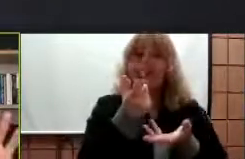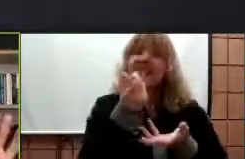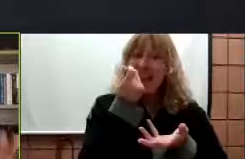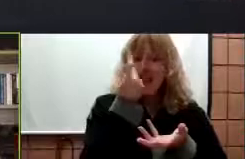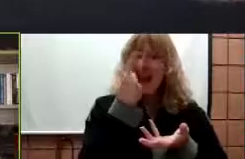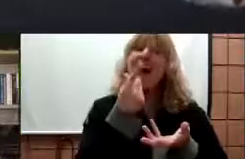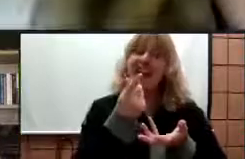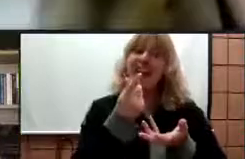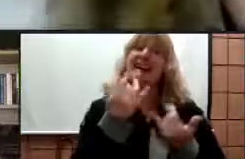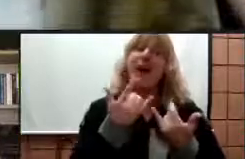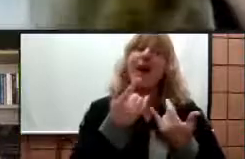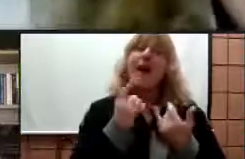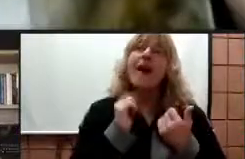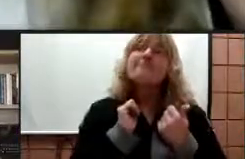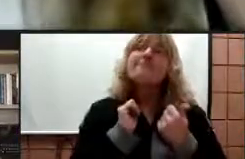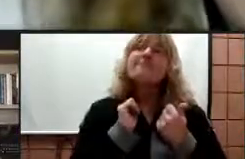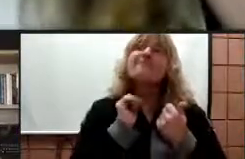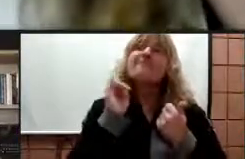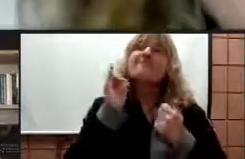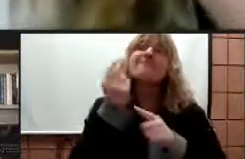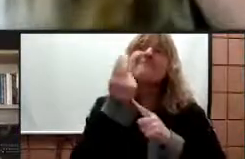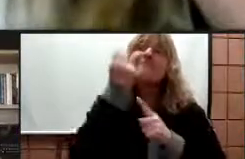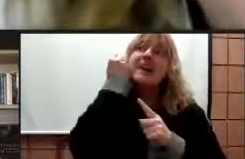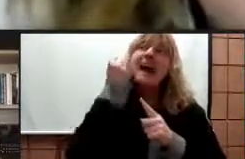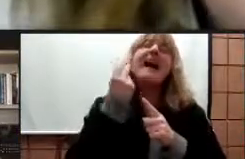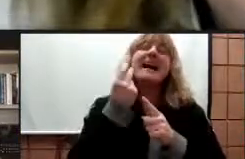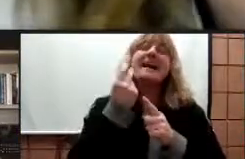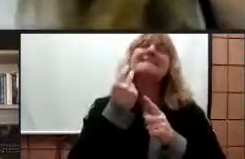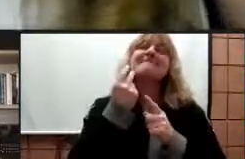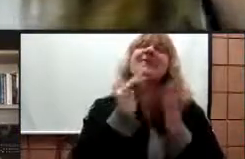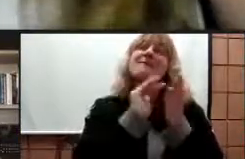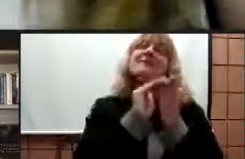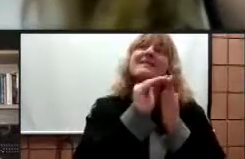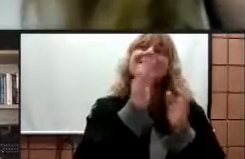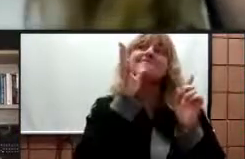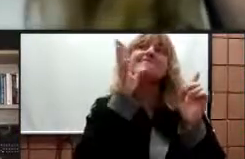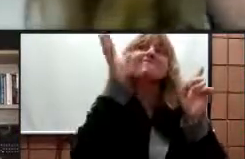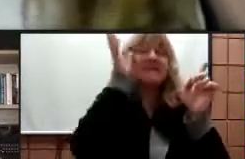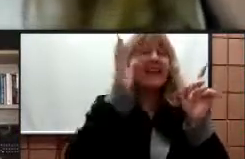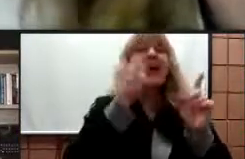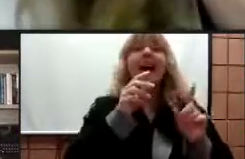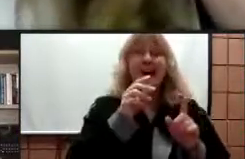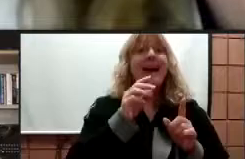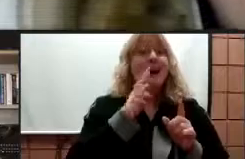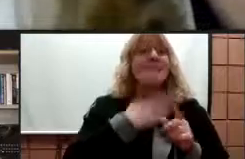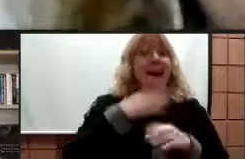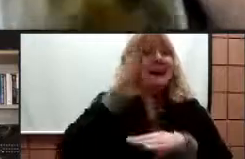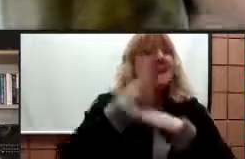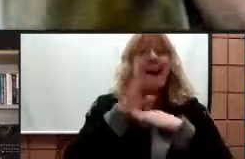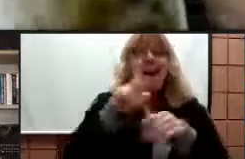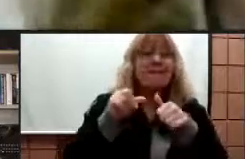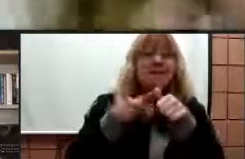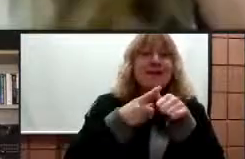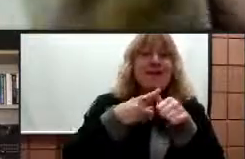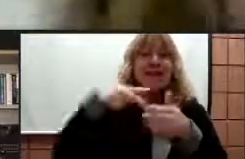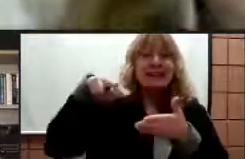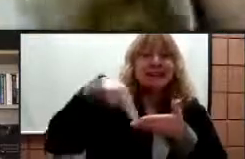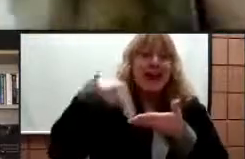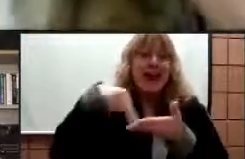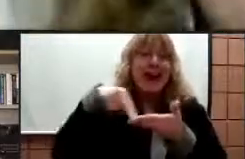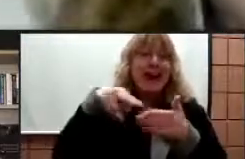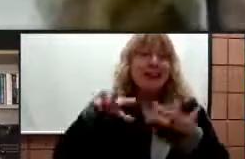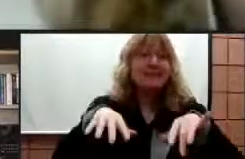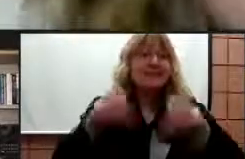become more forgiving. Yeah, absolutely. My son, when he did his first dance recital, I was